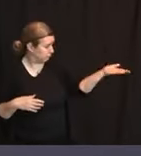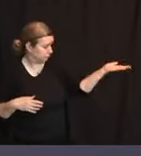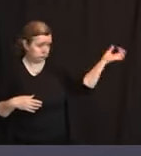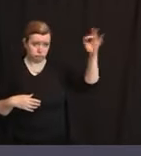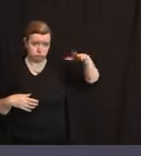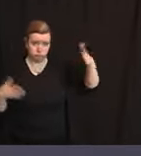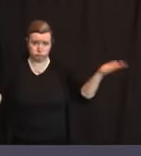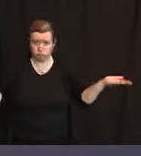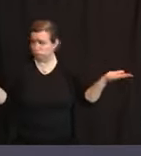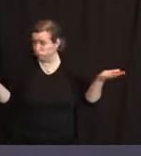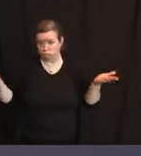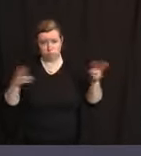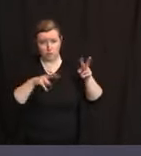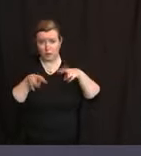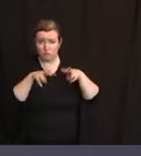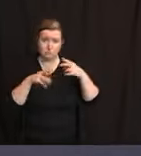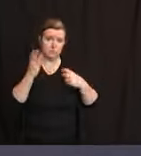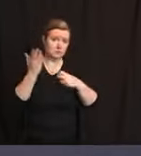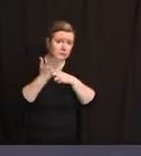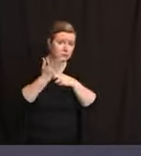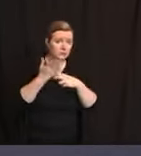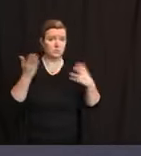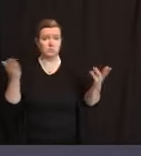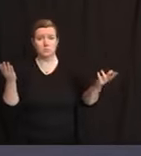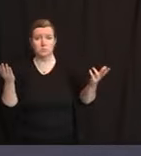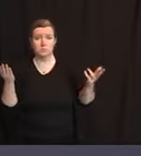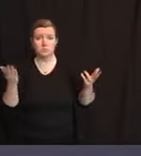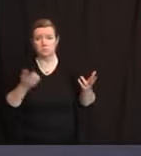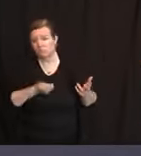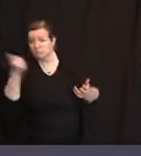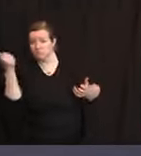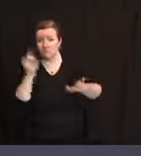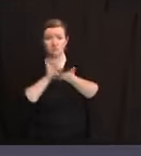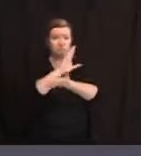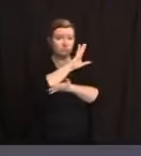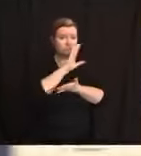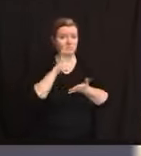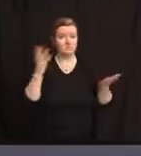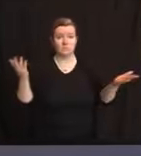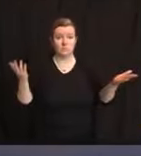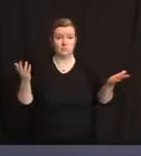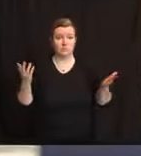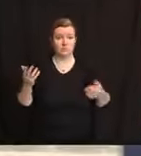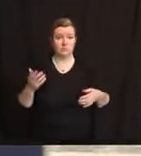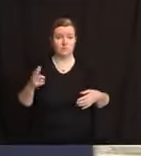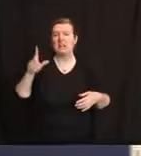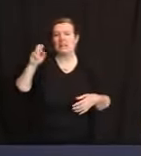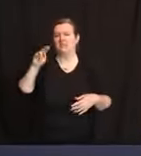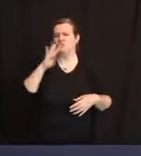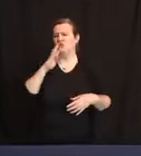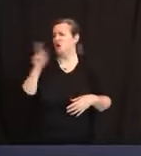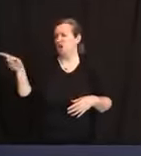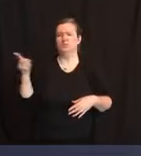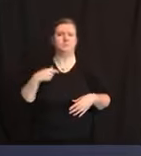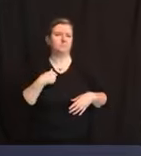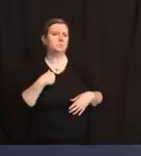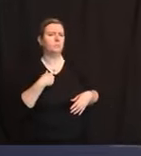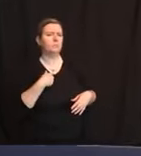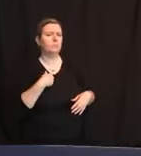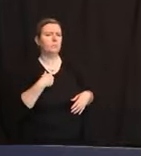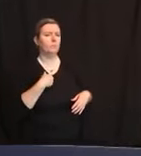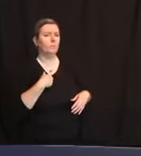the reality of dealing with people who are non-compliant, et cetera. Please. Okay, Governor. Yes, having the police